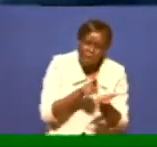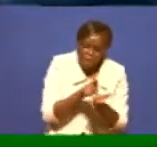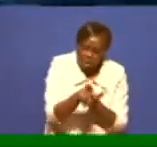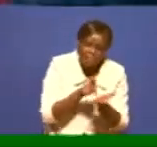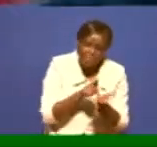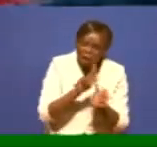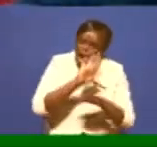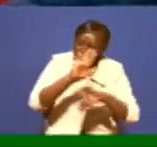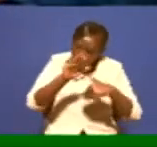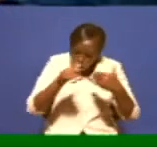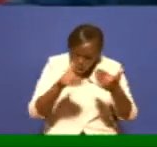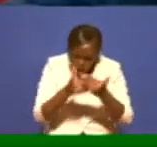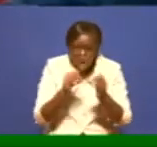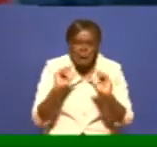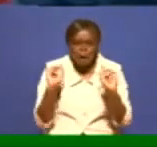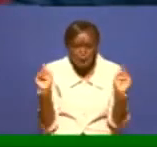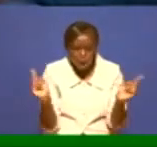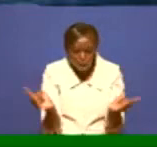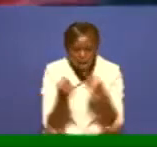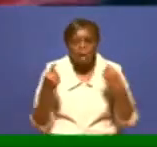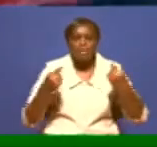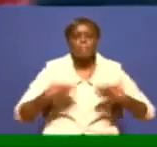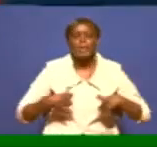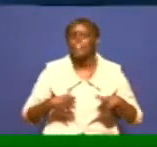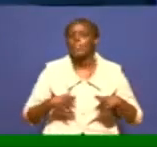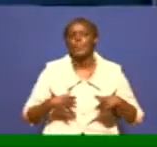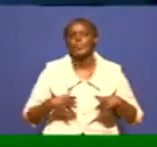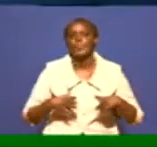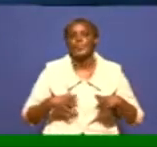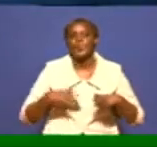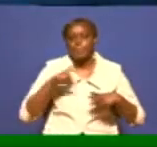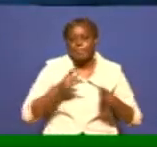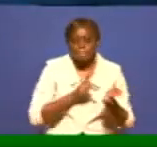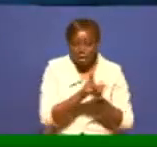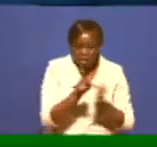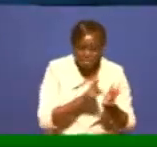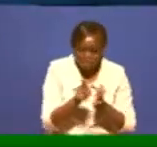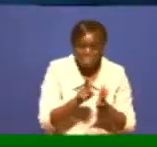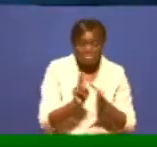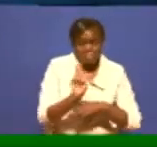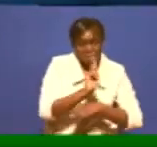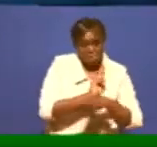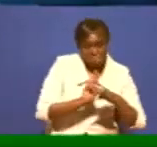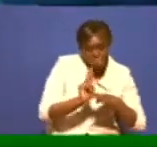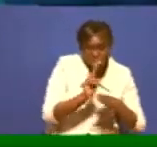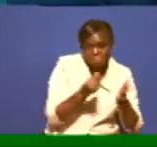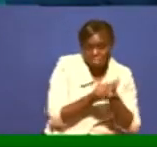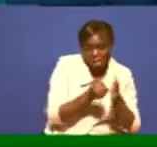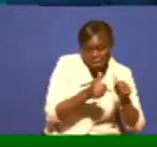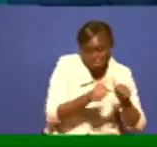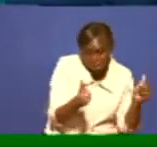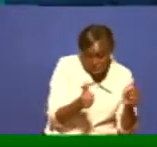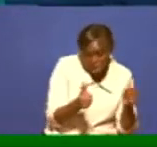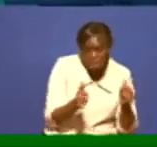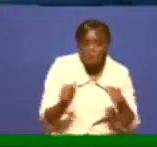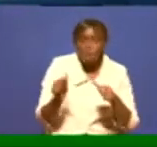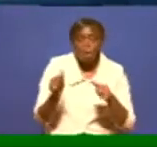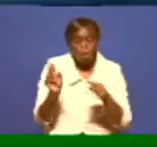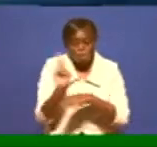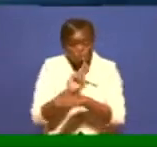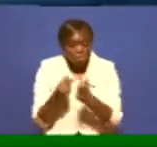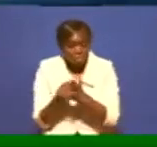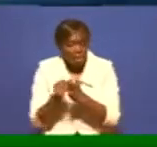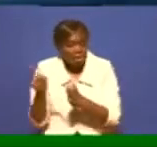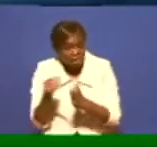of us, irrespective whether the money borrowed was used properly or was used wrongly, Honorable Speaker. Honorable